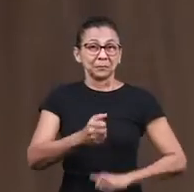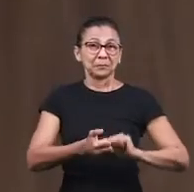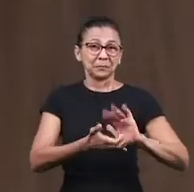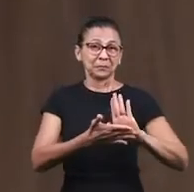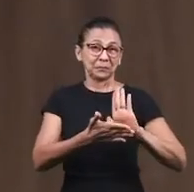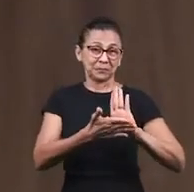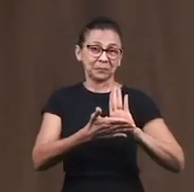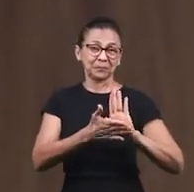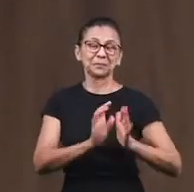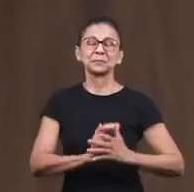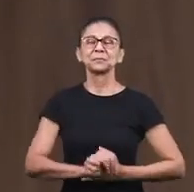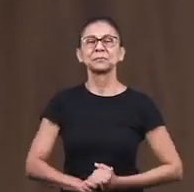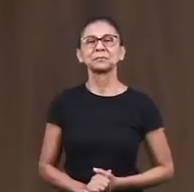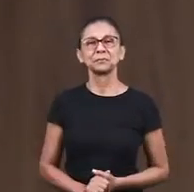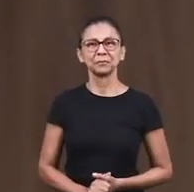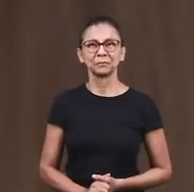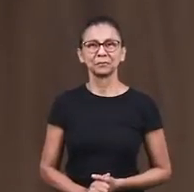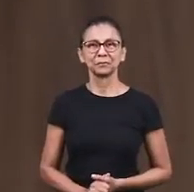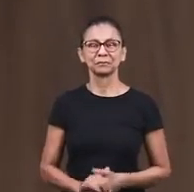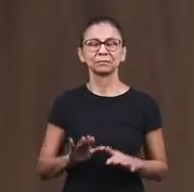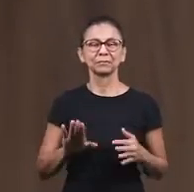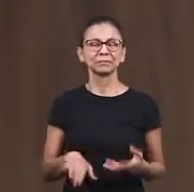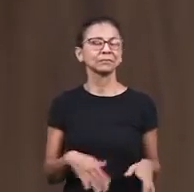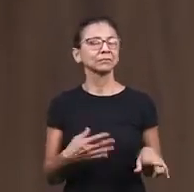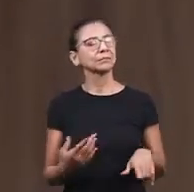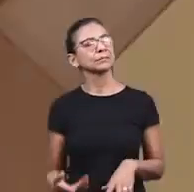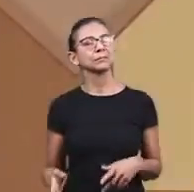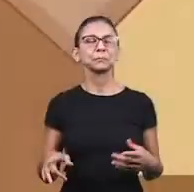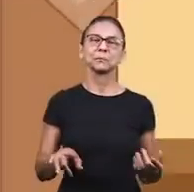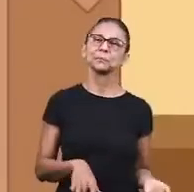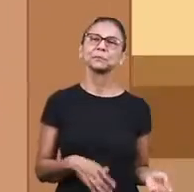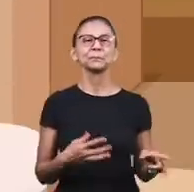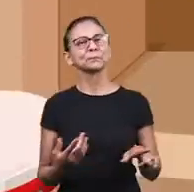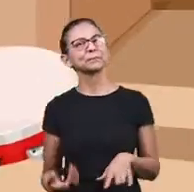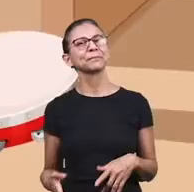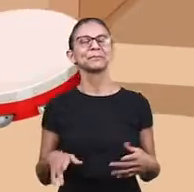Let's continue praising the Lord with the song, My Joy.